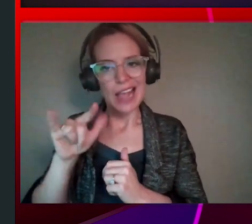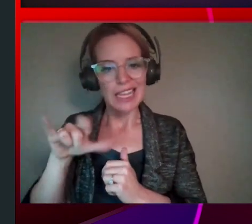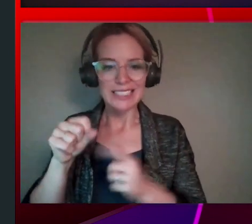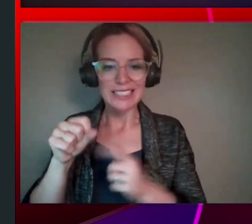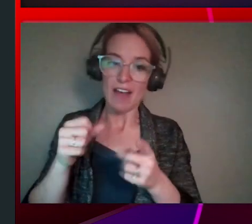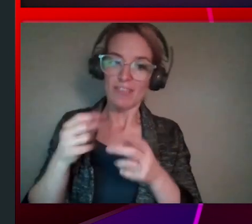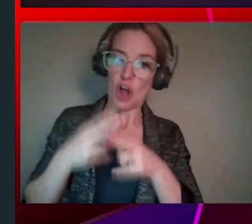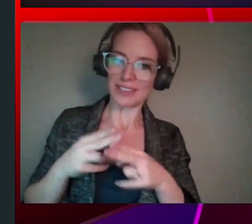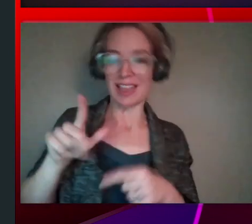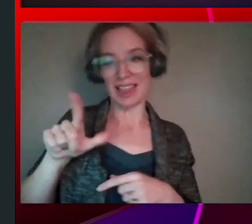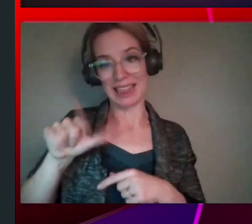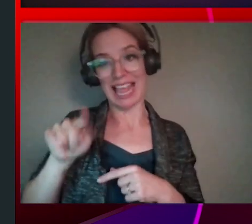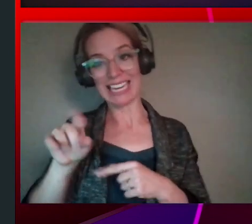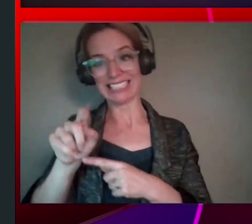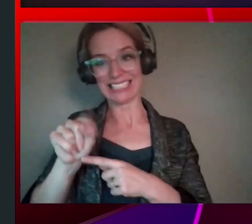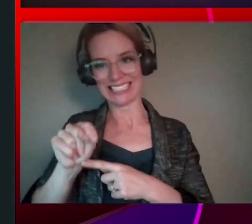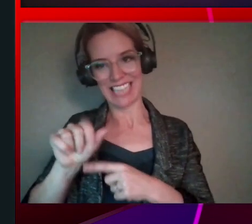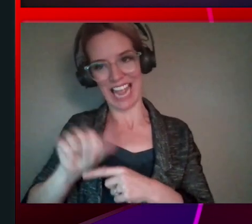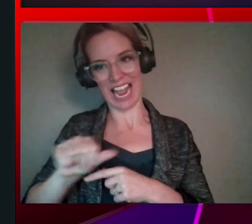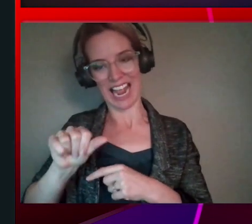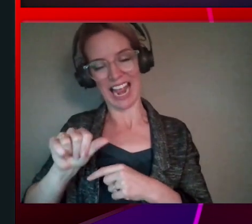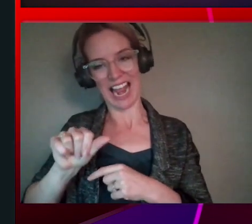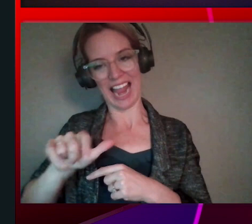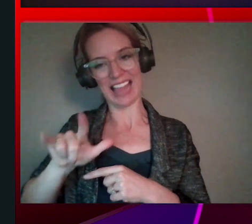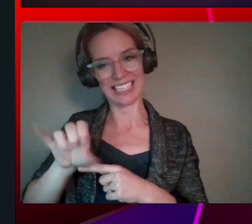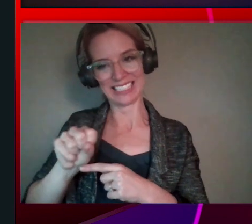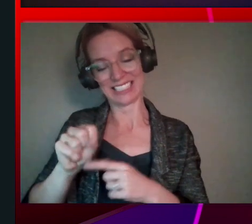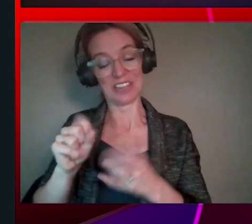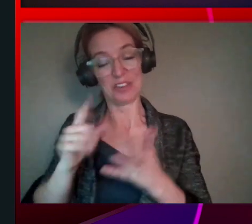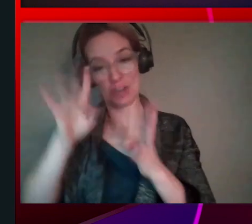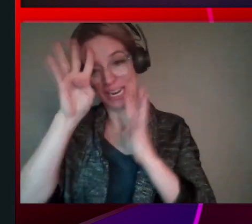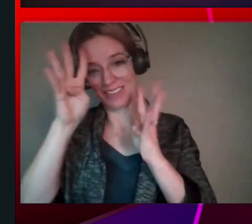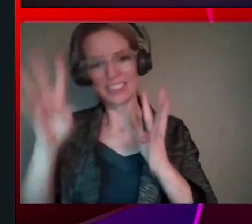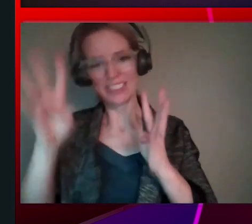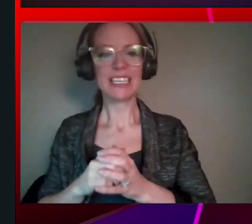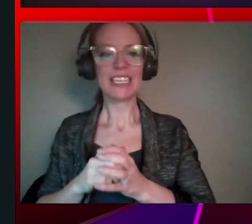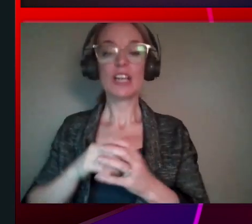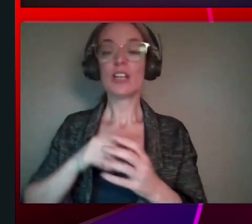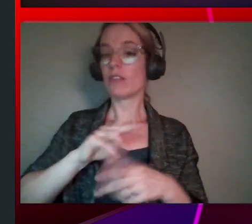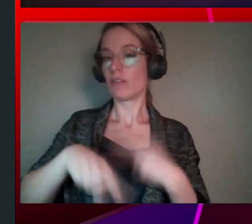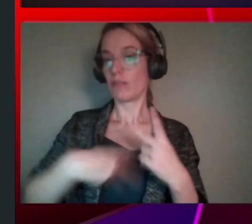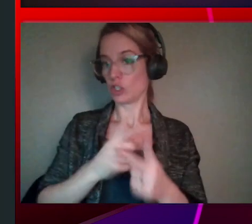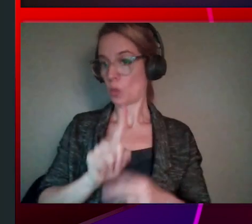and I have version 1. I can publish a new version,